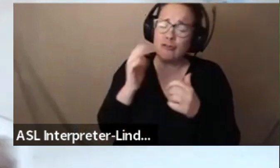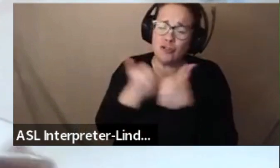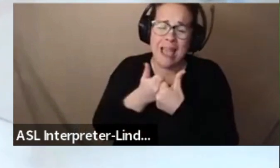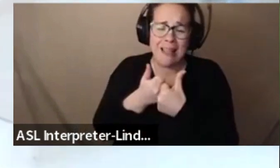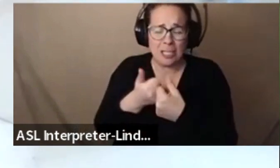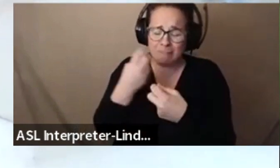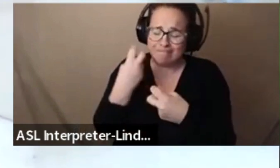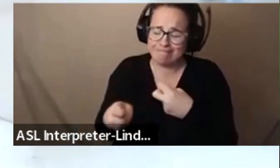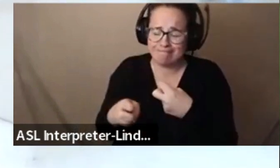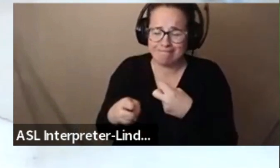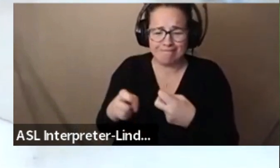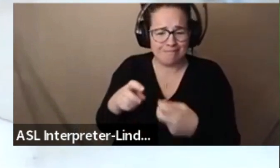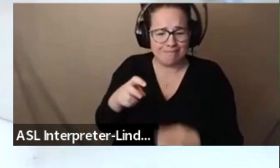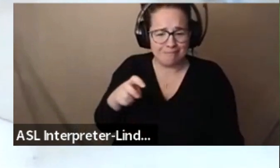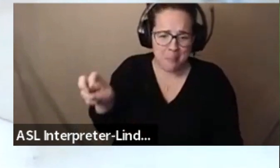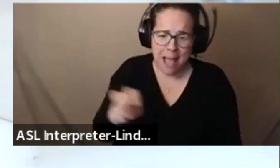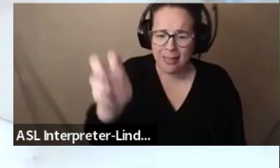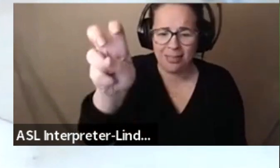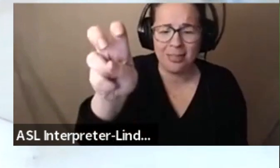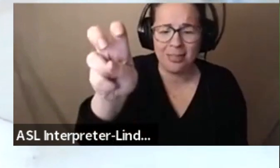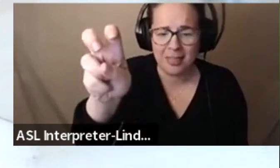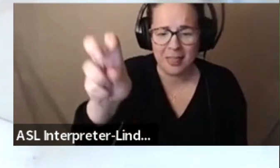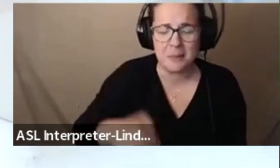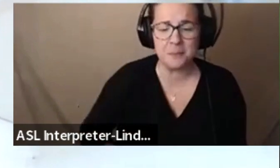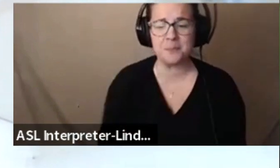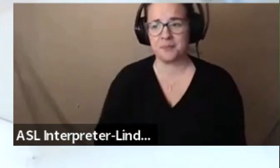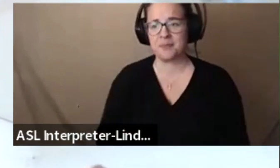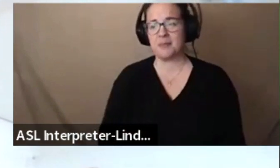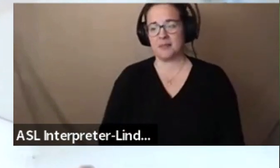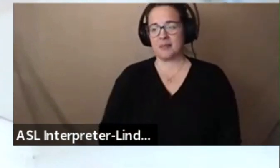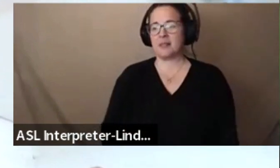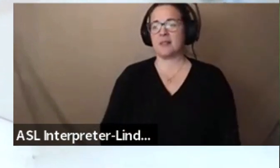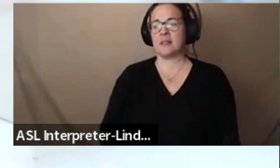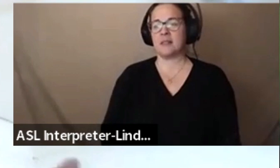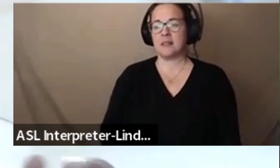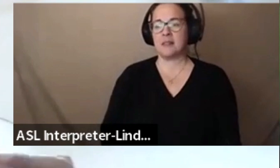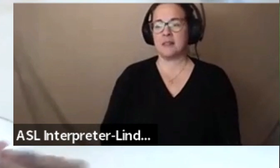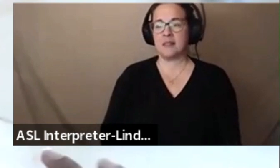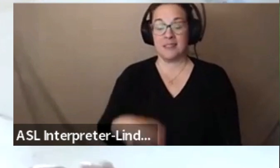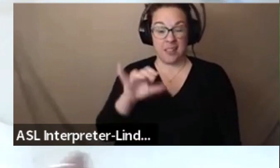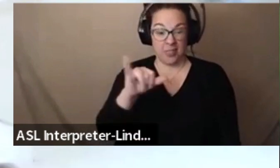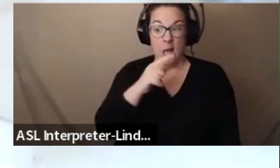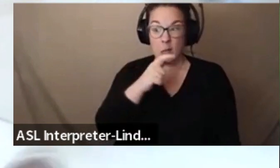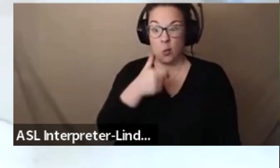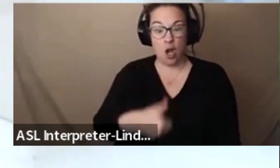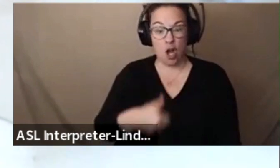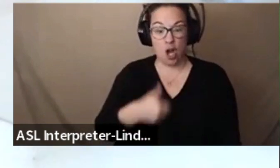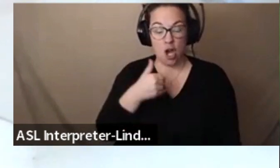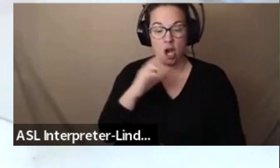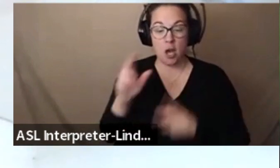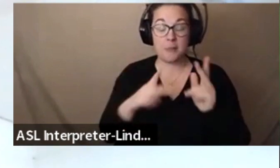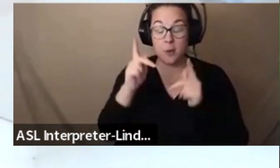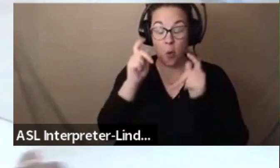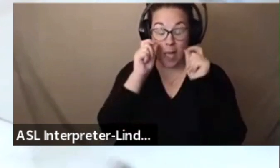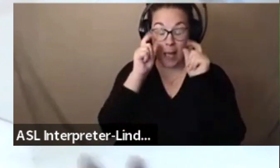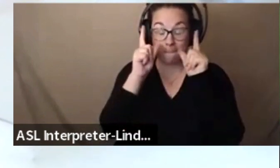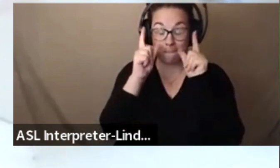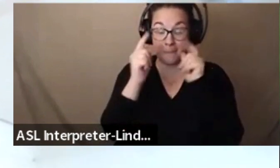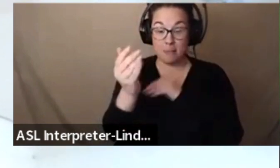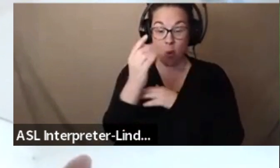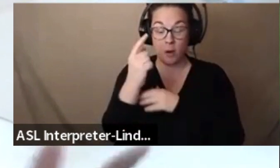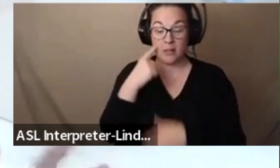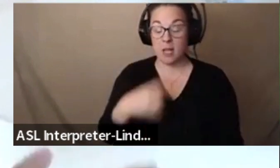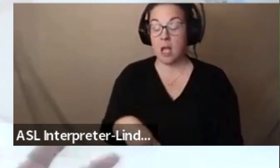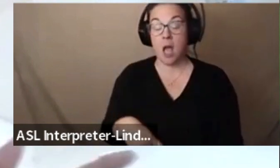character and enjoy playing that difficult path. Do you know what I mean? Because that is who we really are. People who get